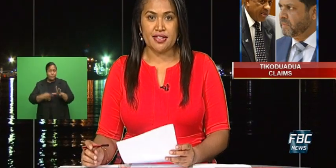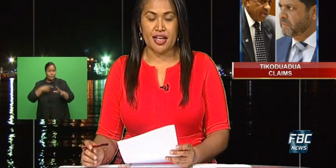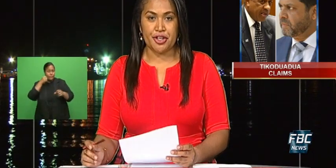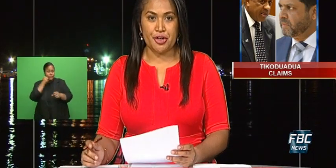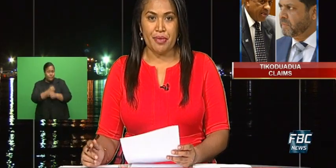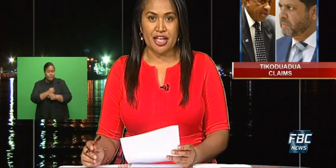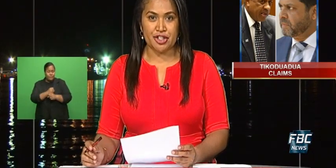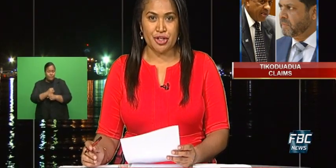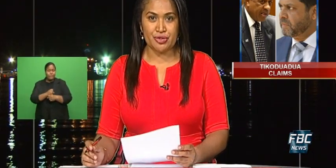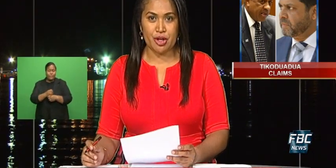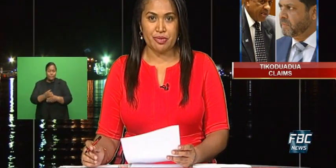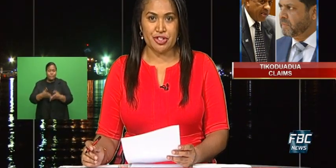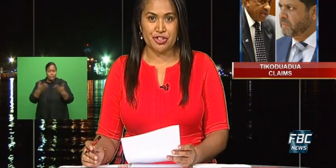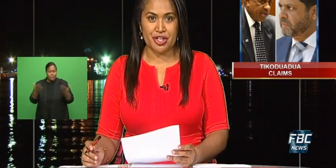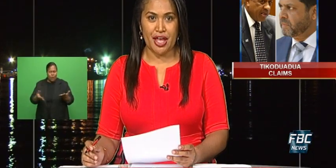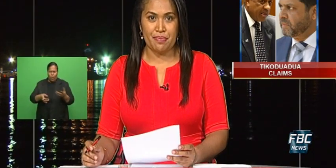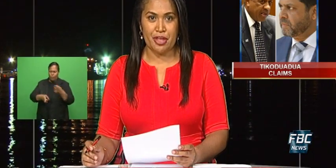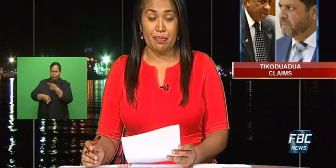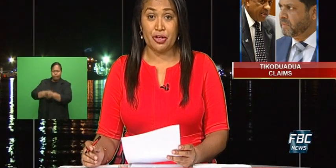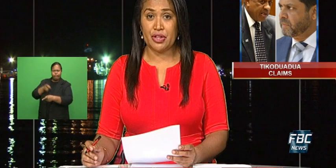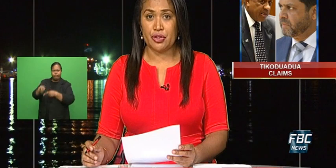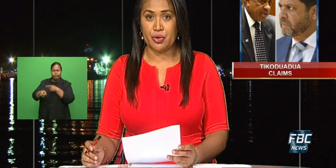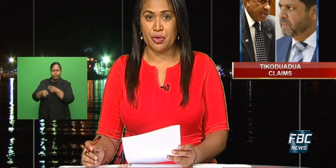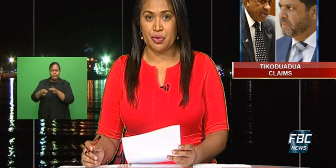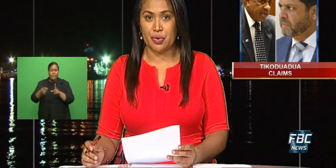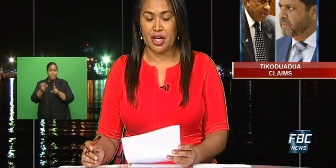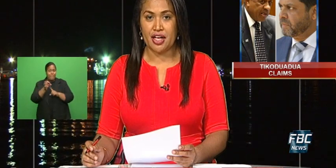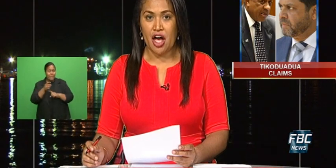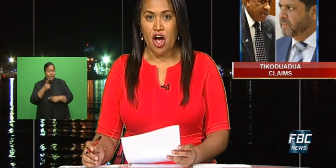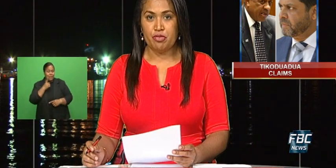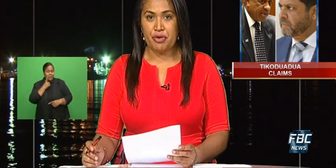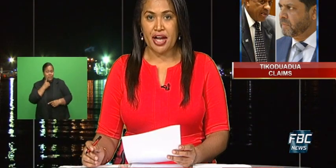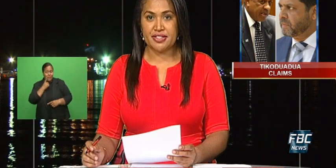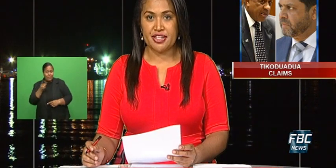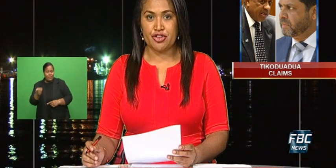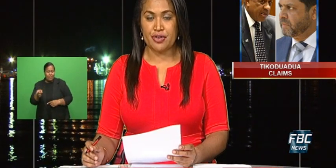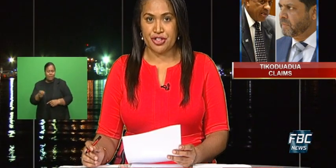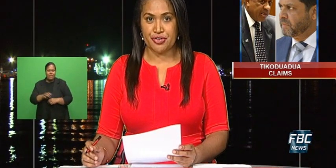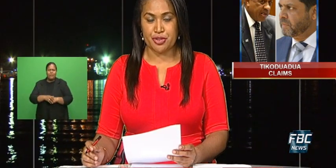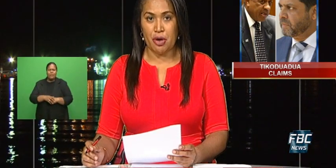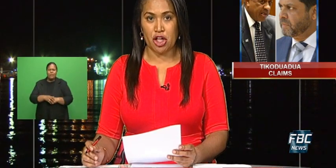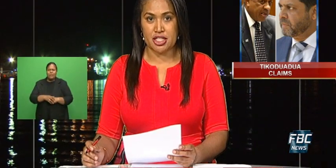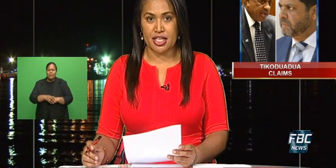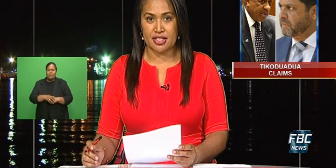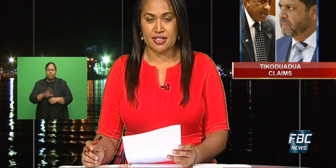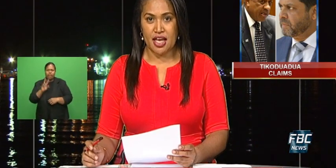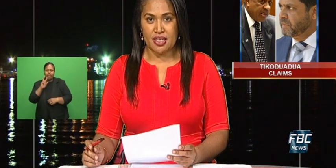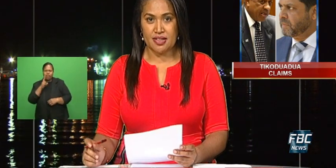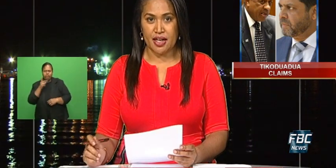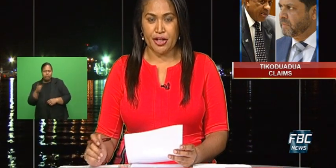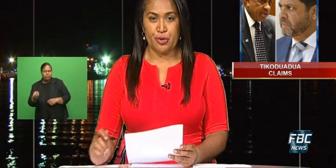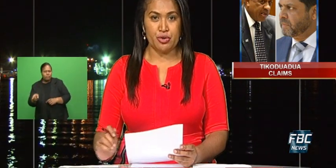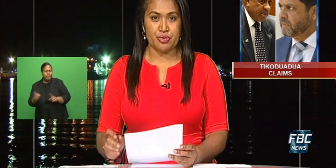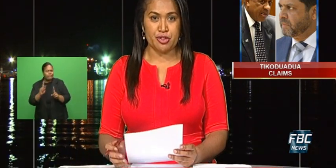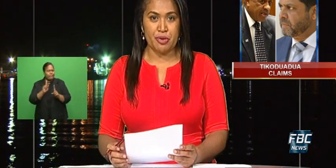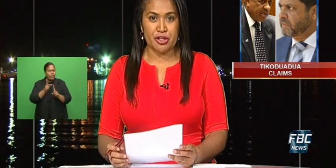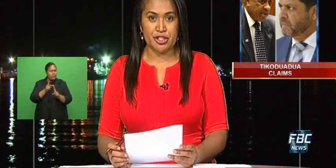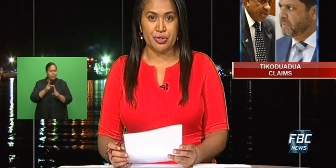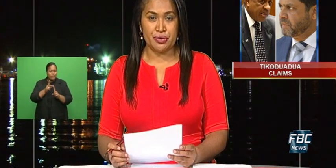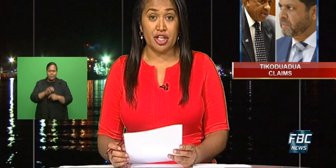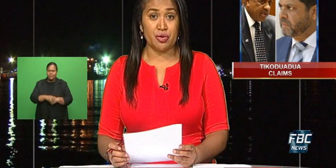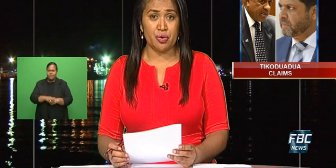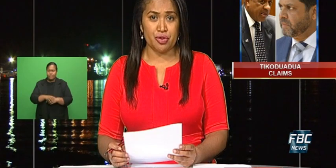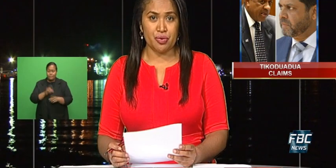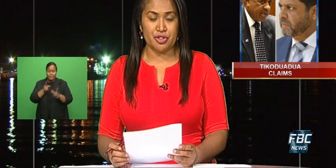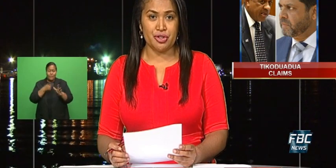Ayaz Said Qayyum has accused opposition MP Tikunduandua of practicing treacherous politics. Said Qayyum was responding